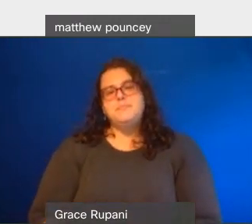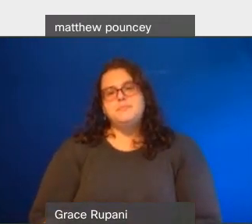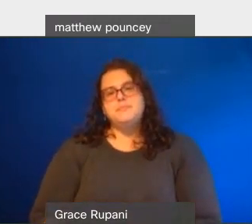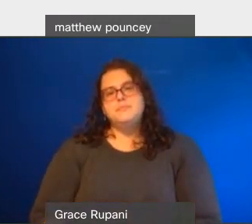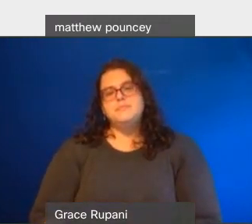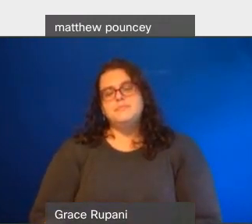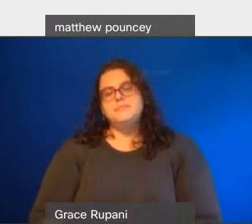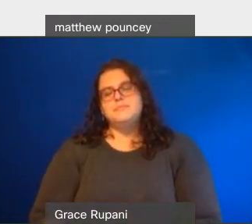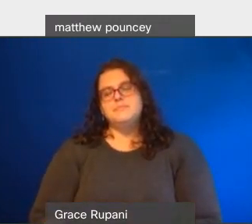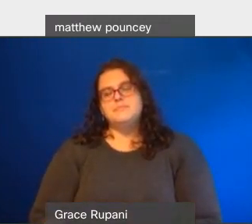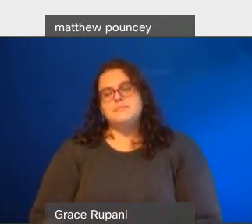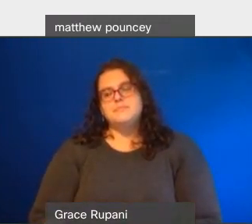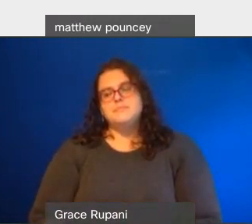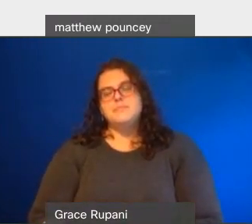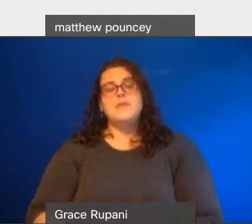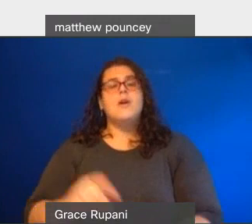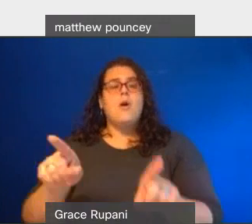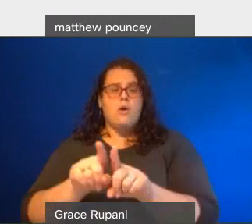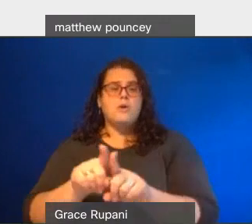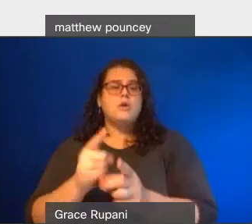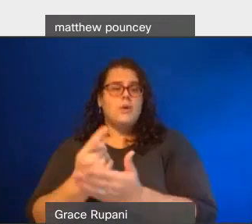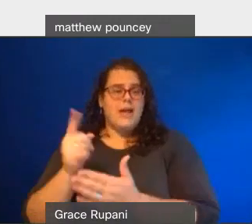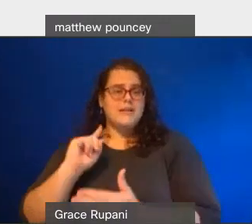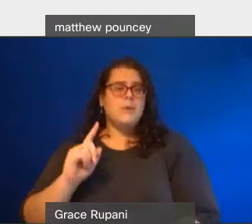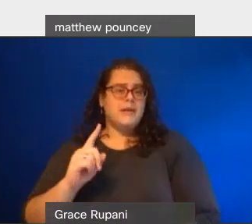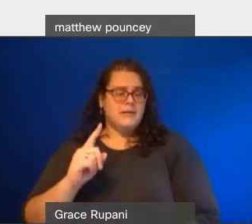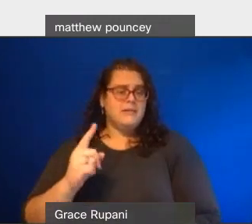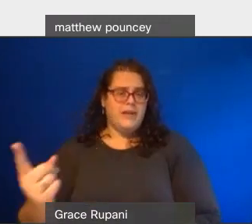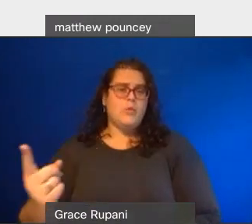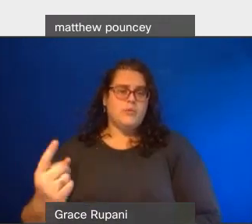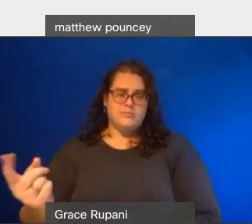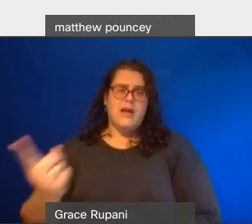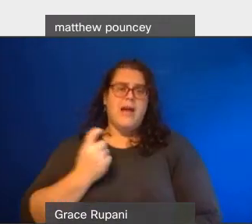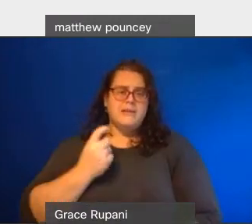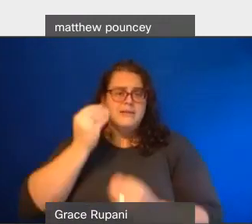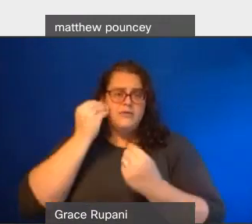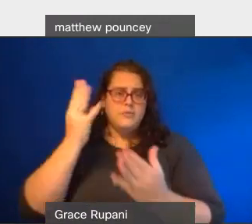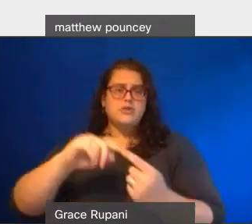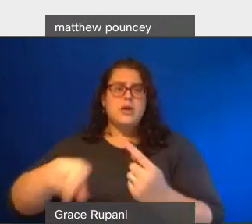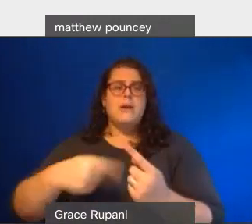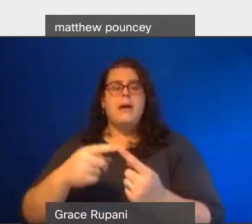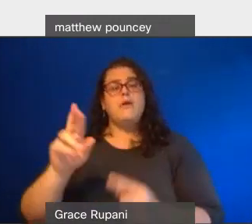that was requested regarding the retainer payments for day providers.